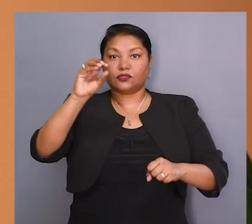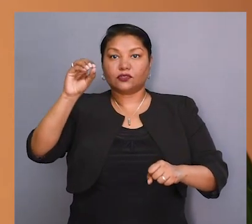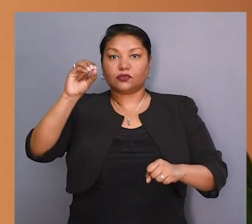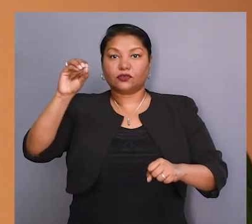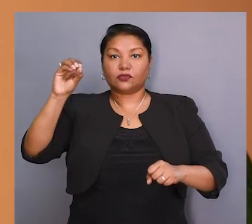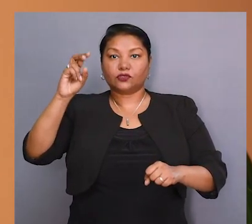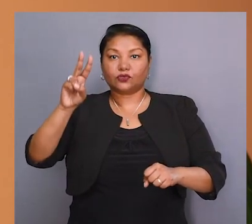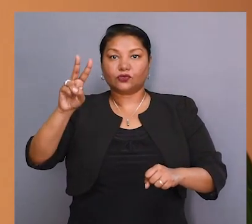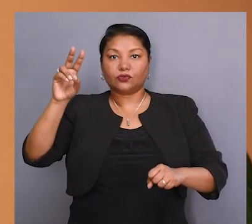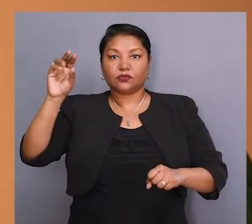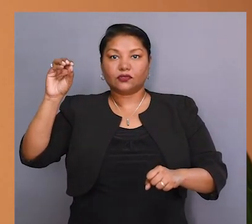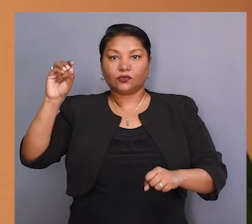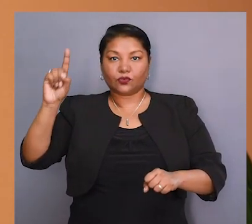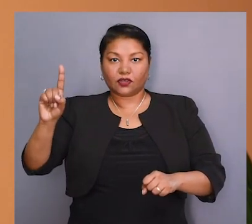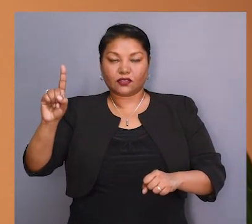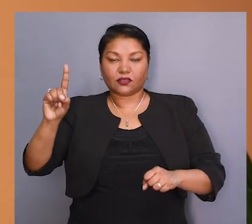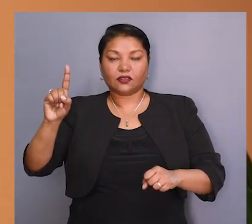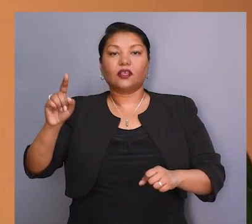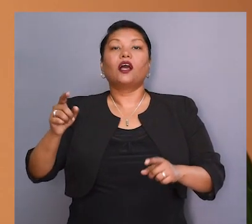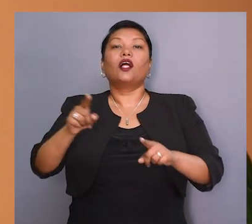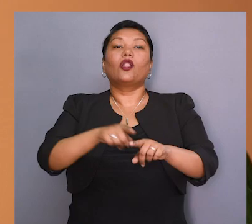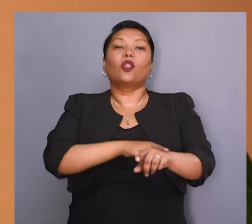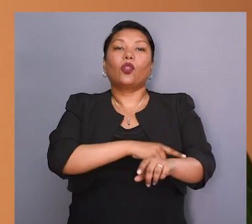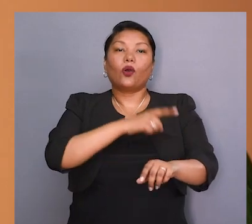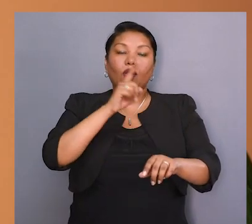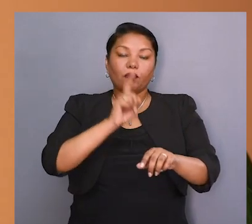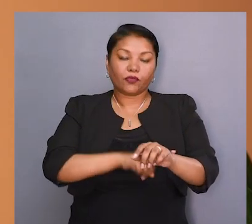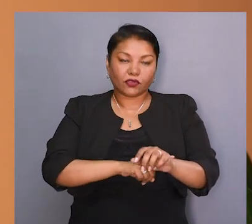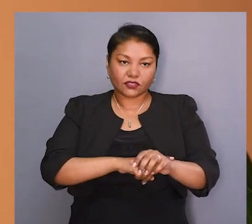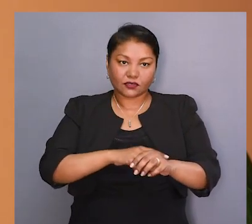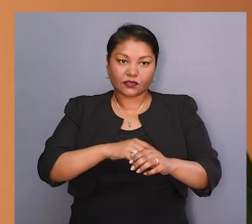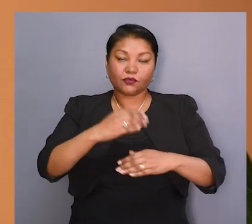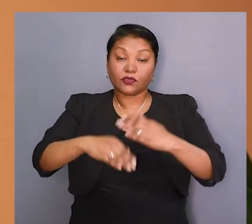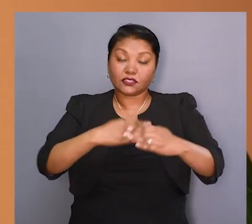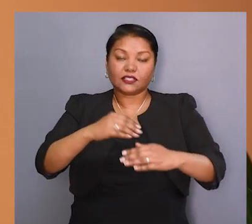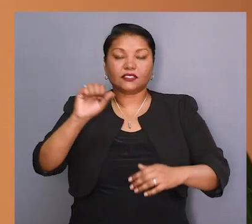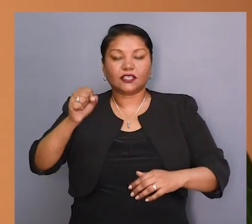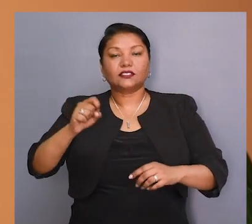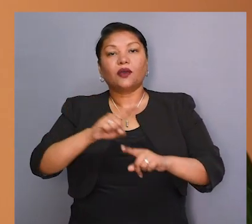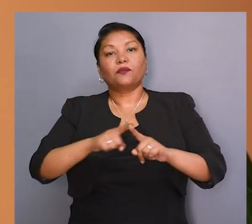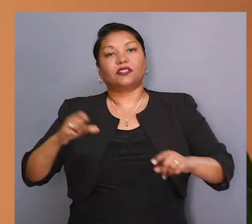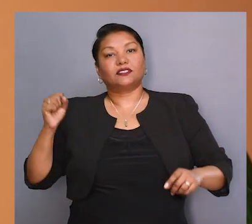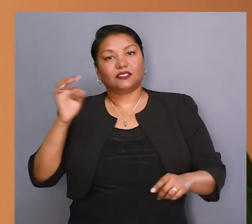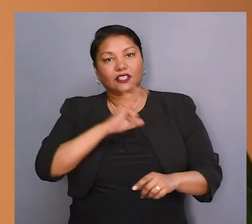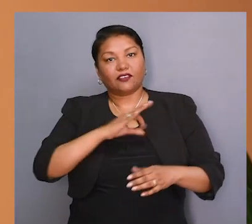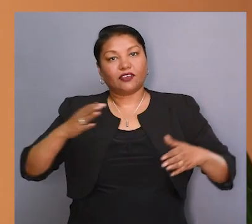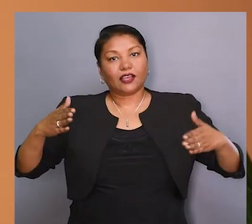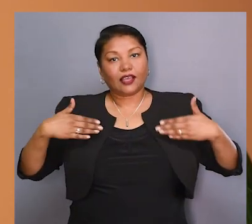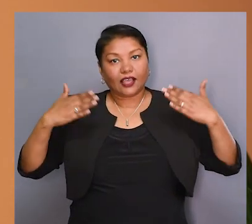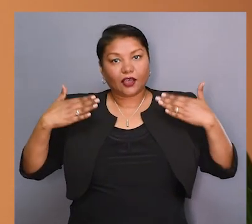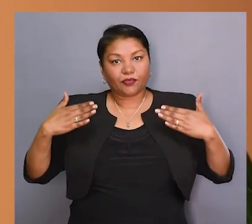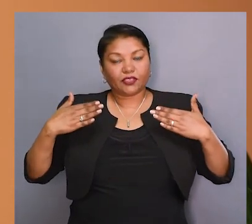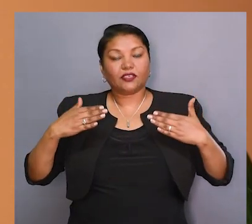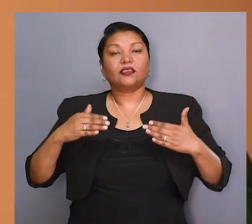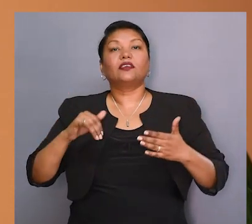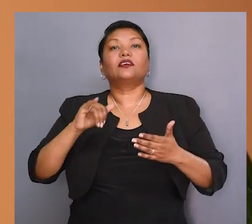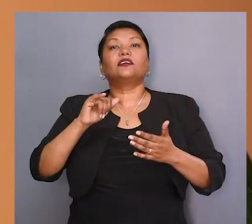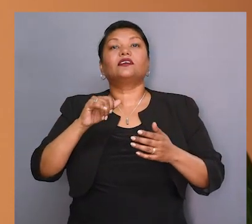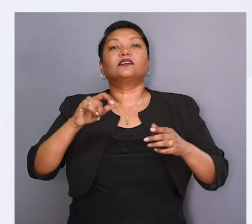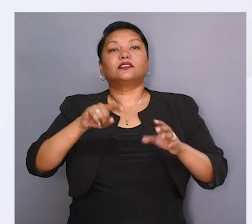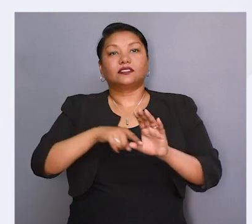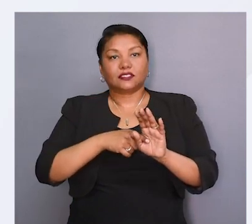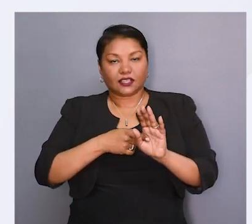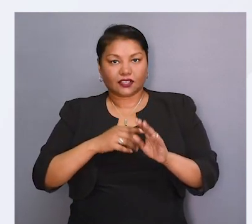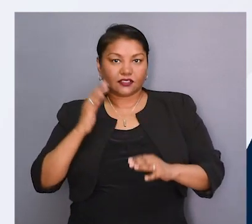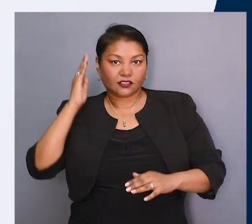been long but not arduous, as members of staff were very keen to bring the project to this point and to go